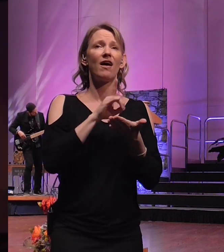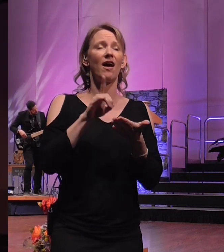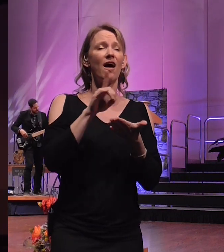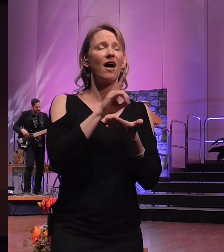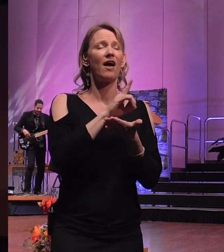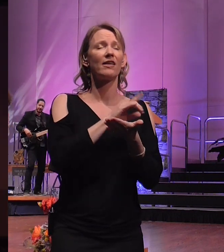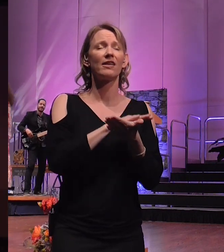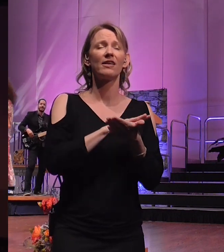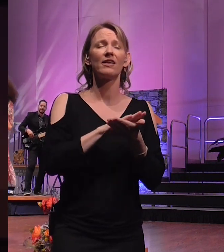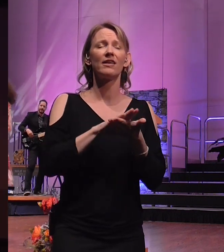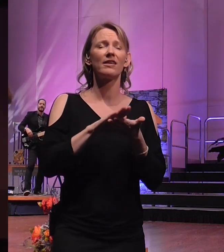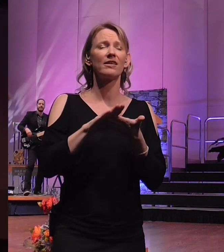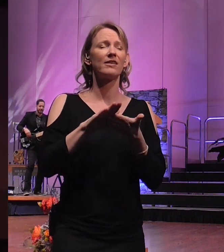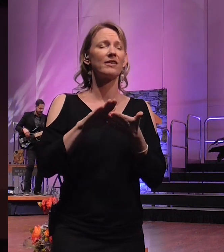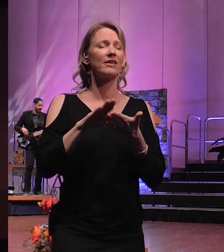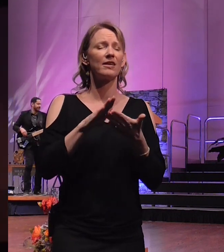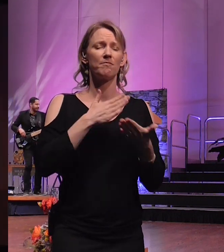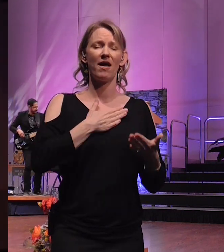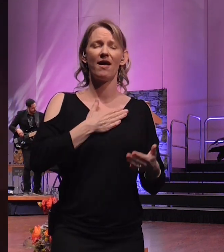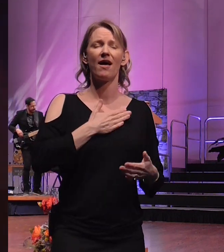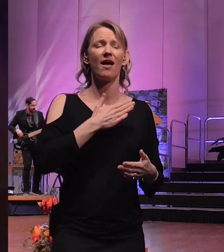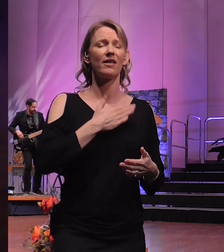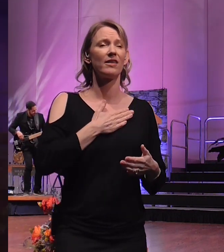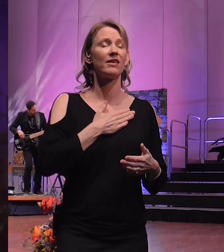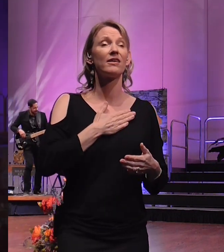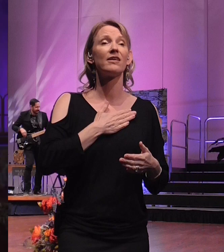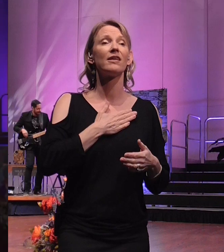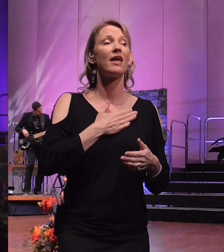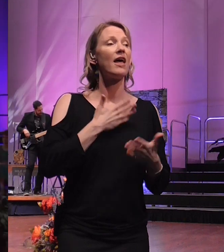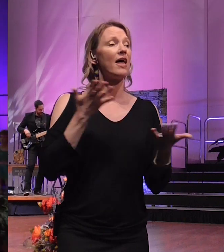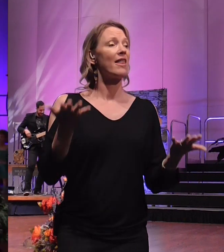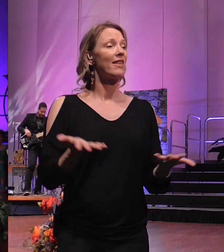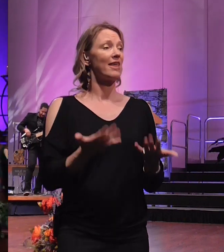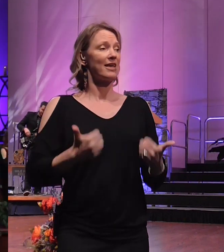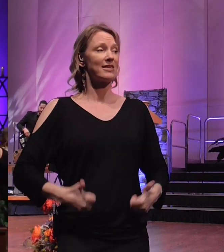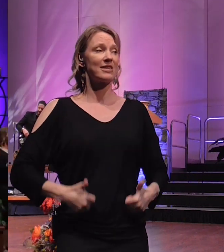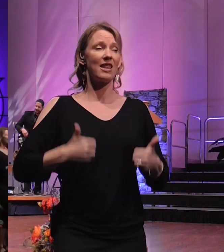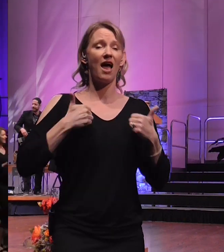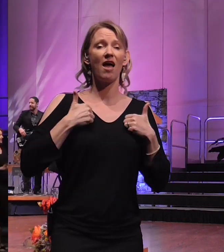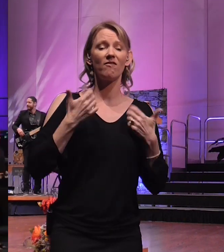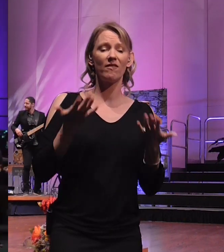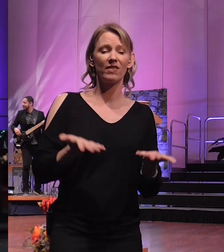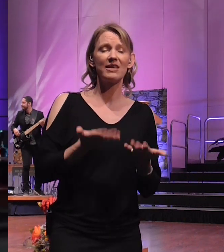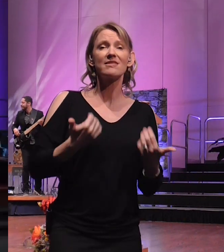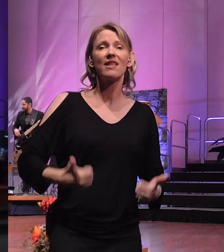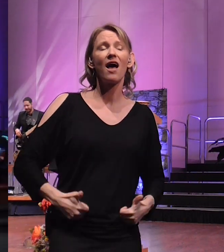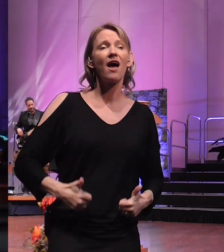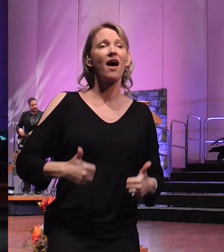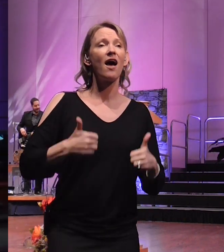divine, divine, and it's mine. This life,